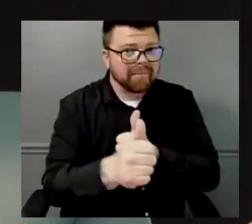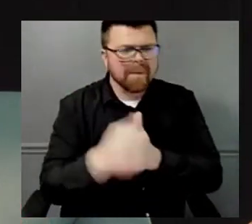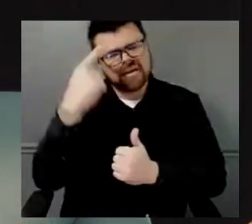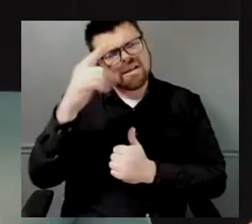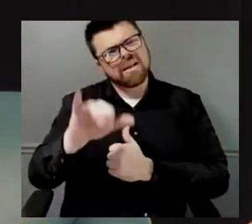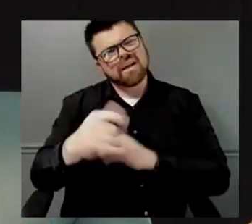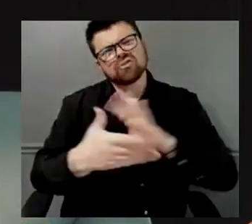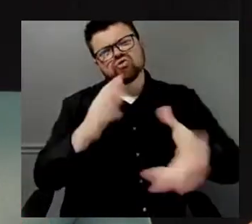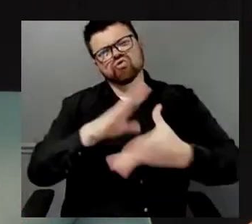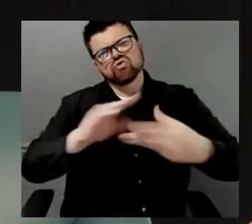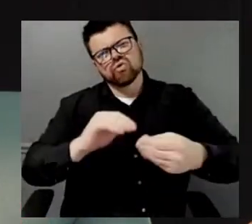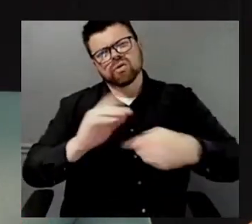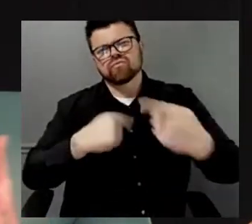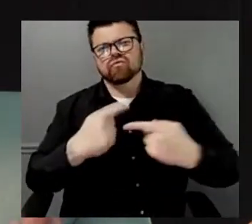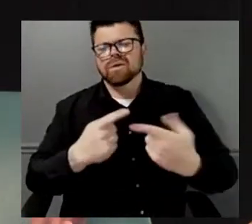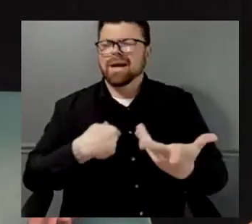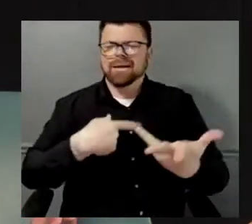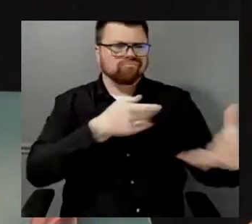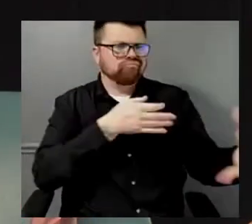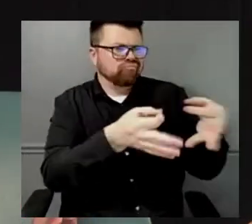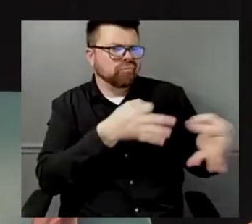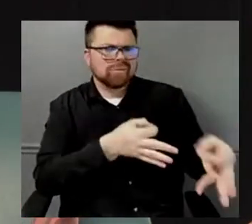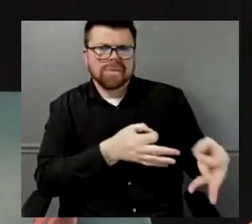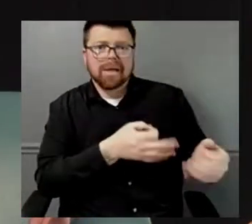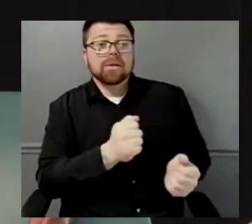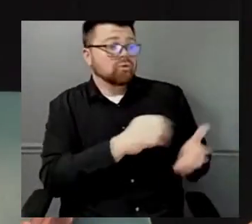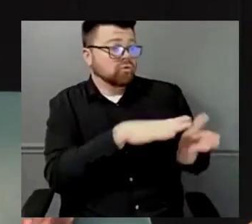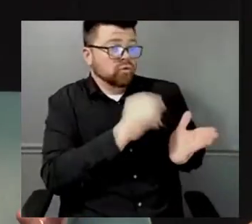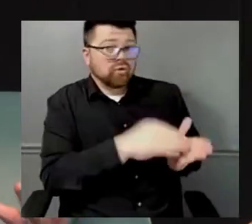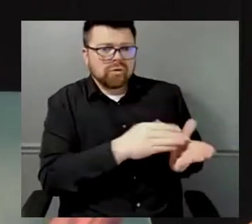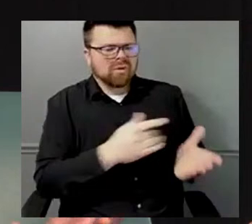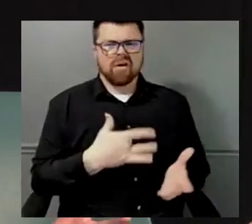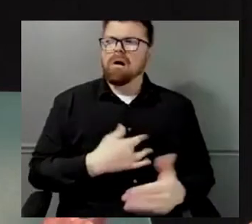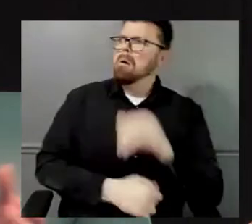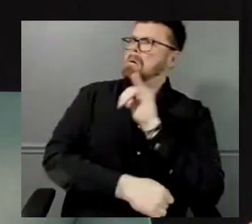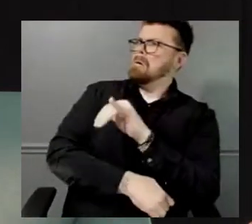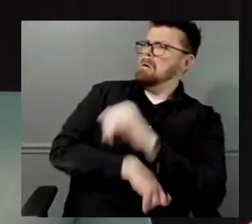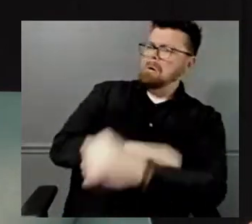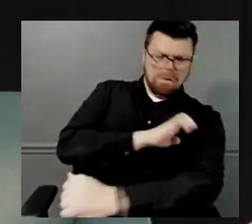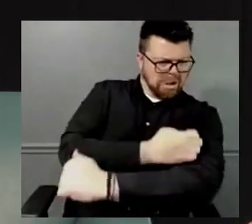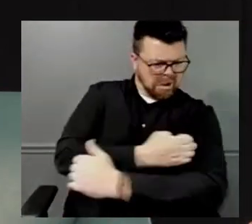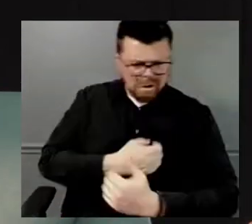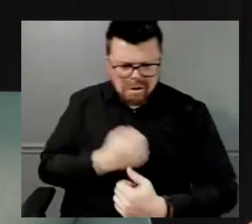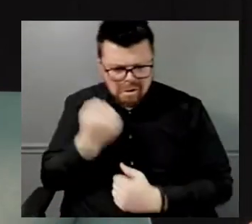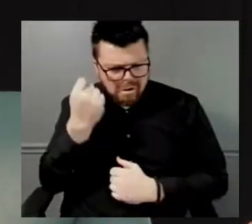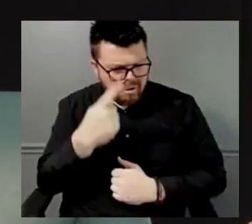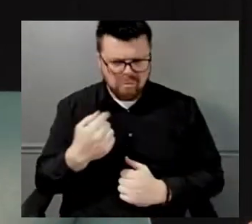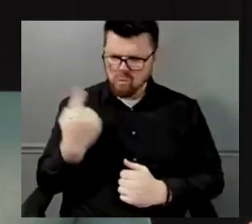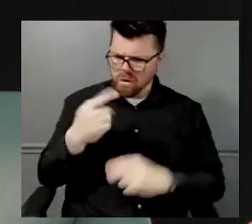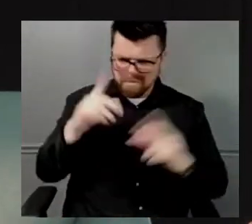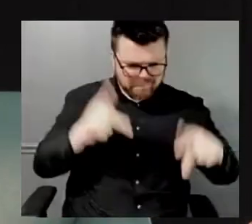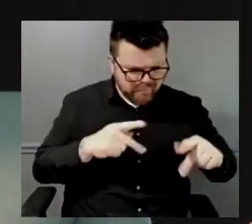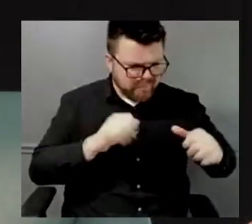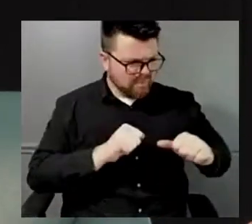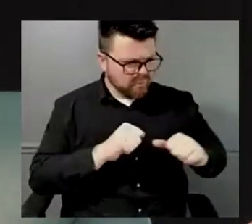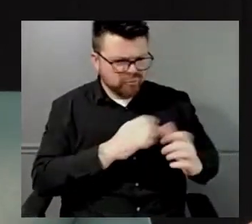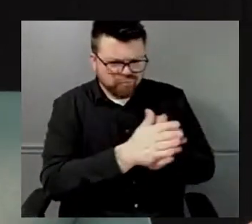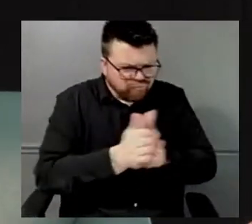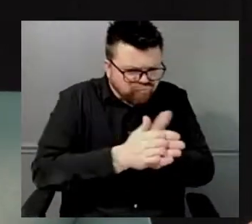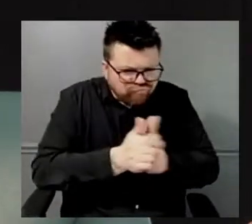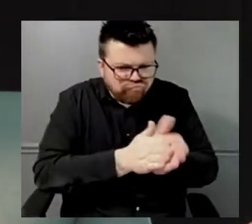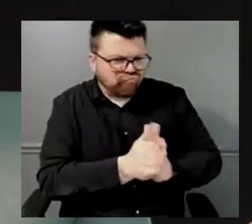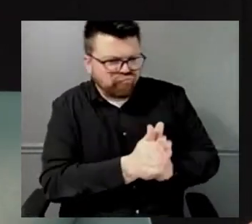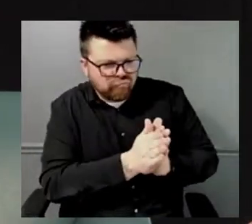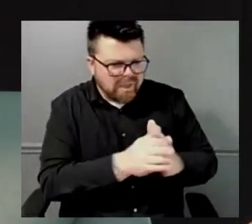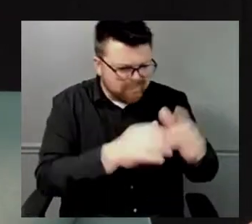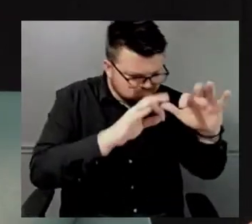younger students and to high school students, it kind of energizes them because they think about one person being able to be invested in the Constitution and making a